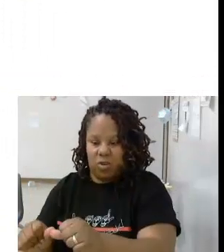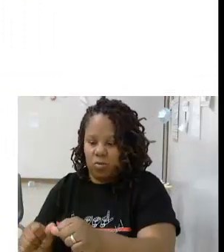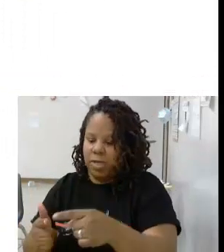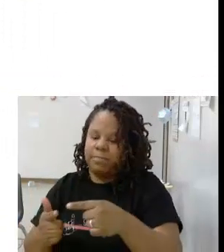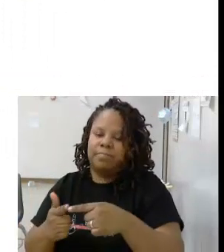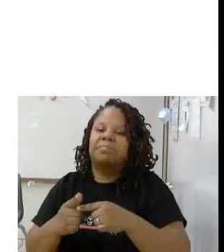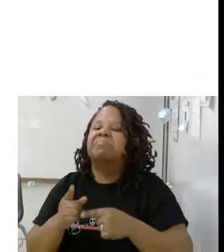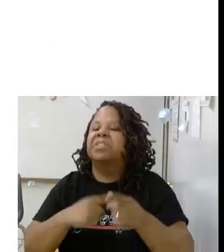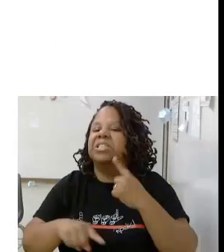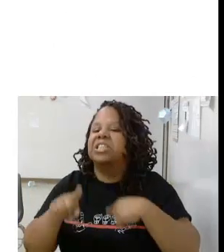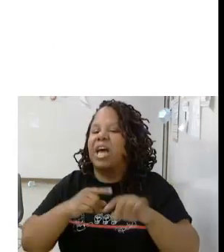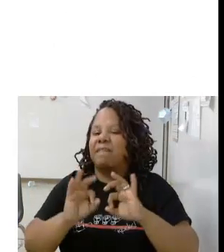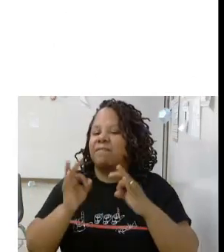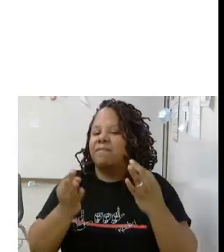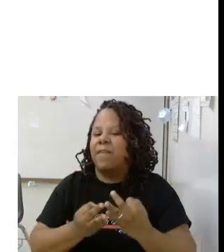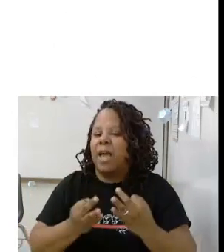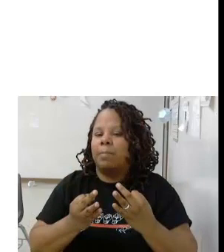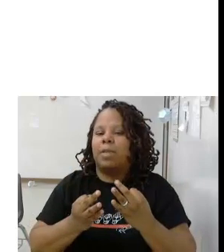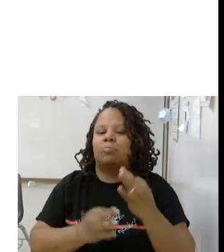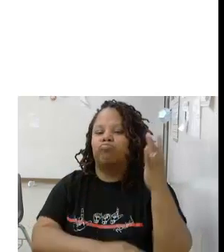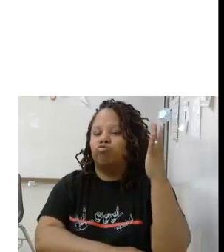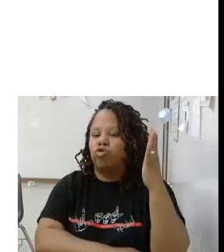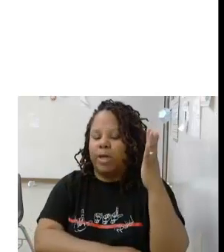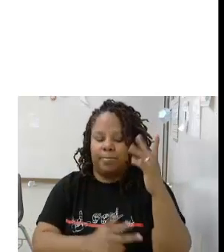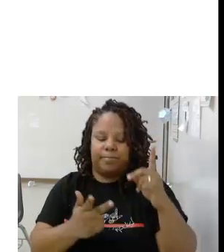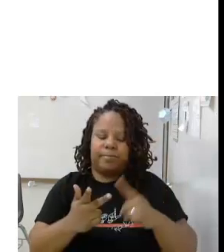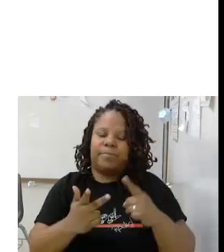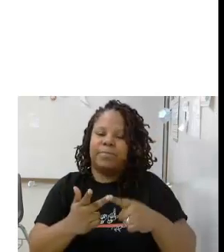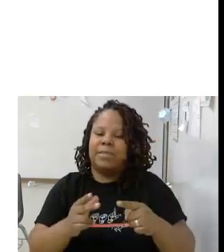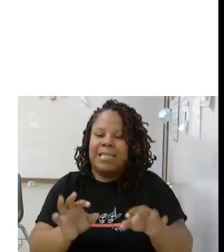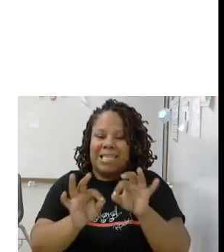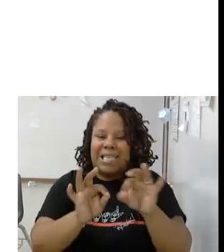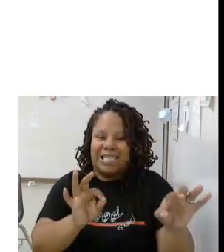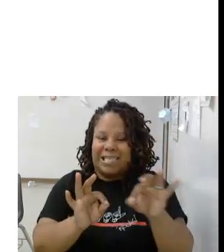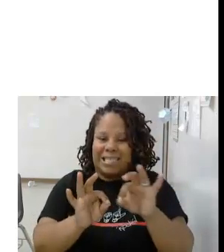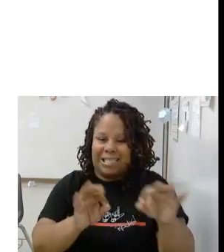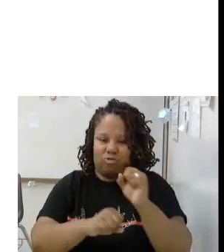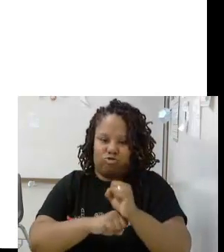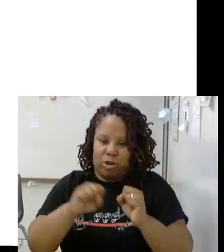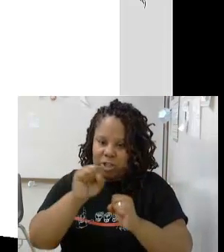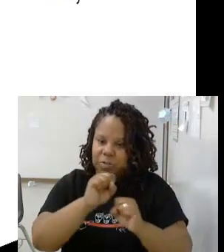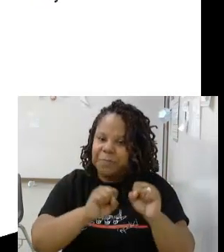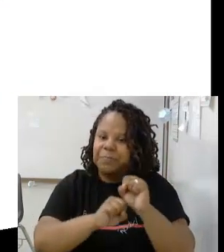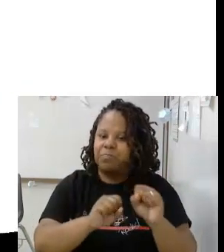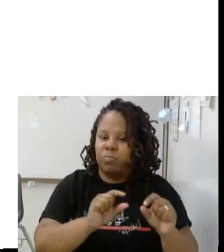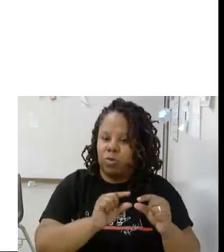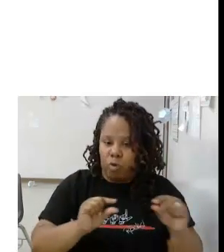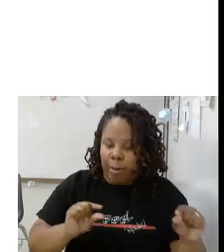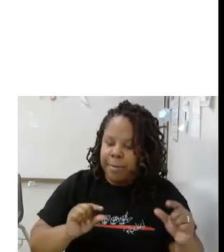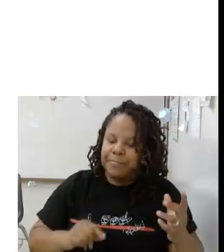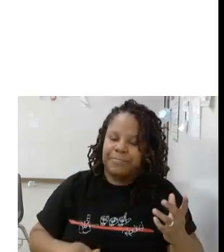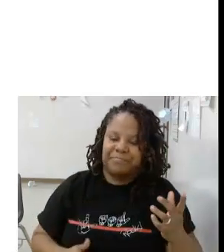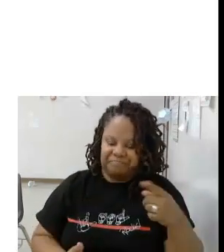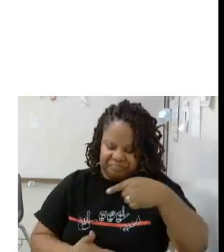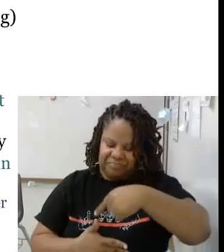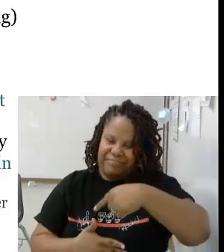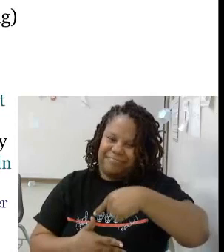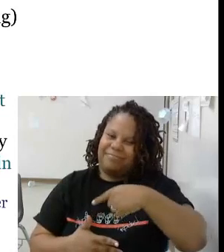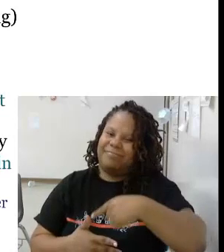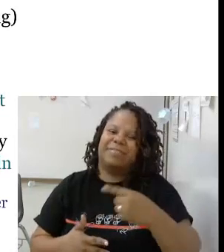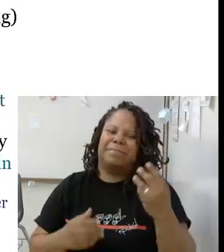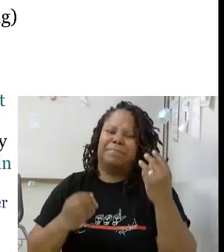tree, and sentence structure. Now, continuity is something that we have talked about a lot in